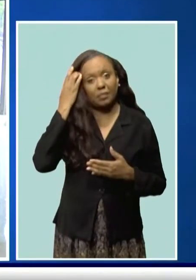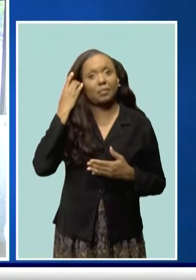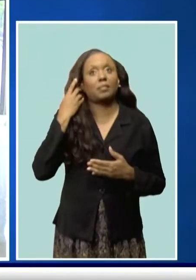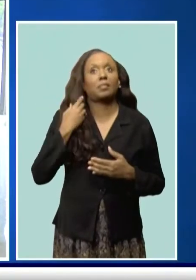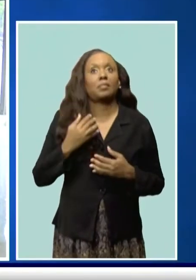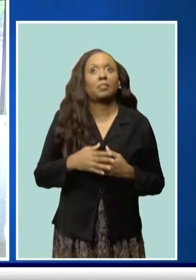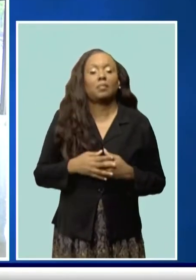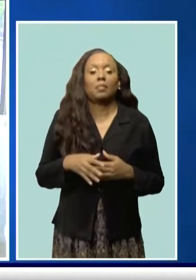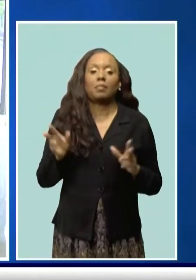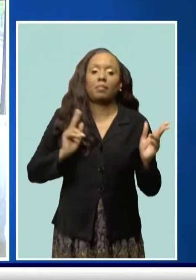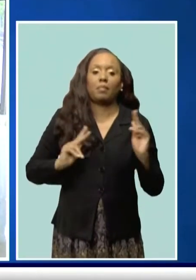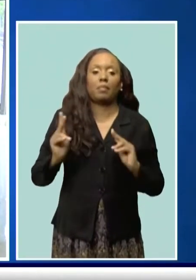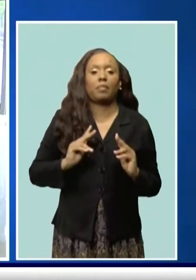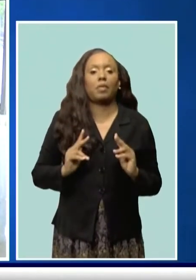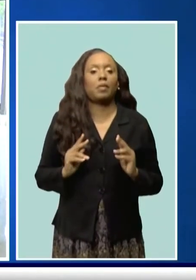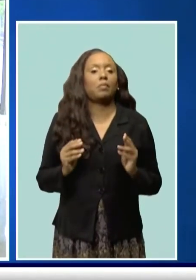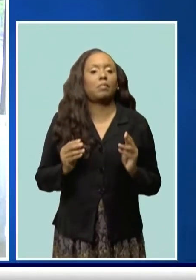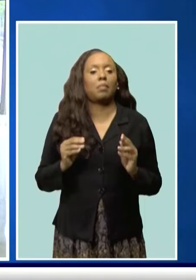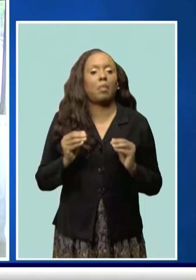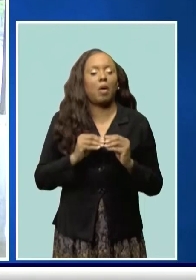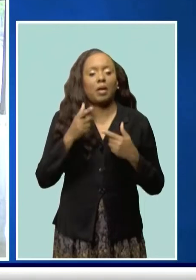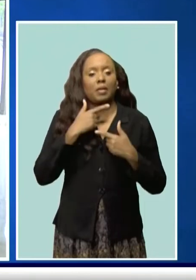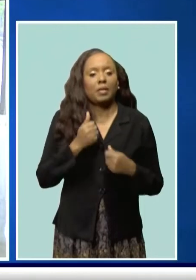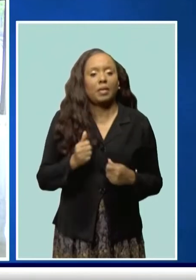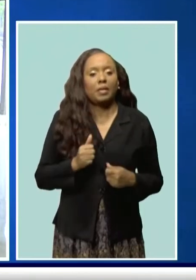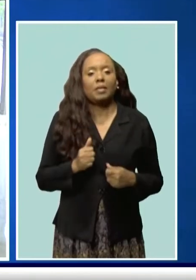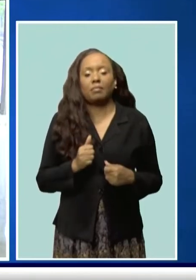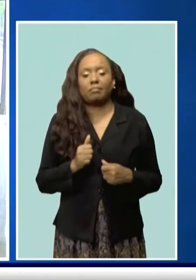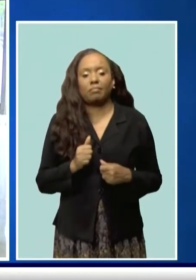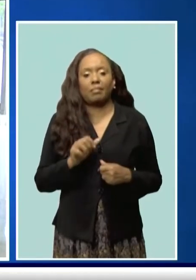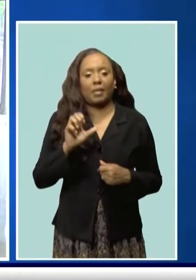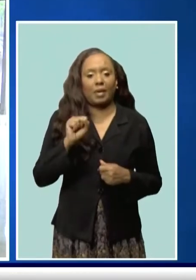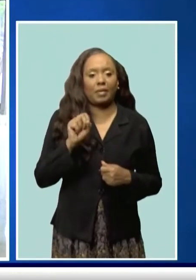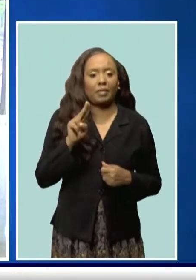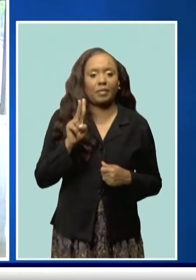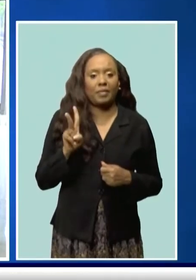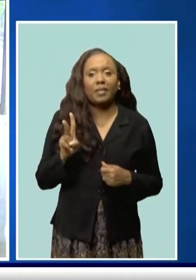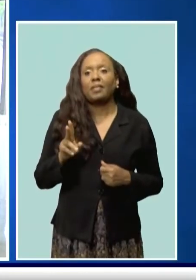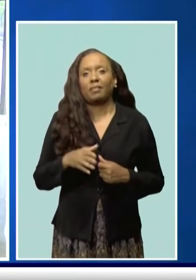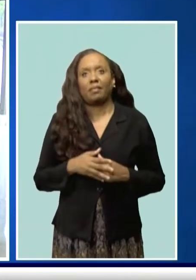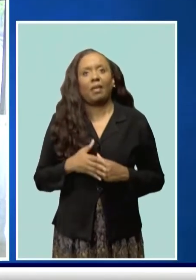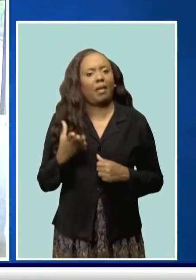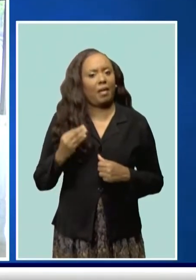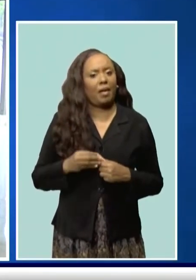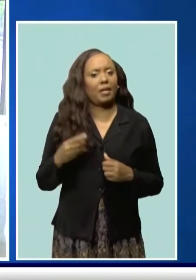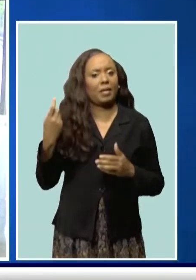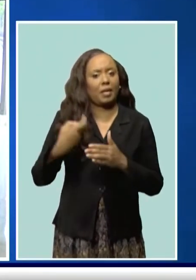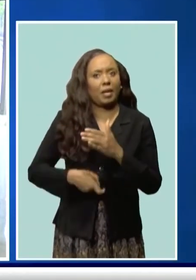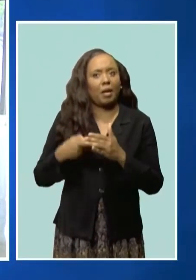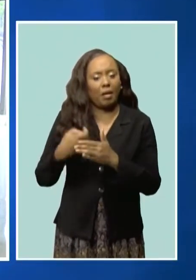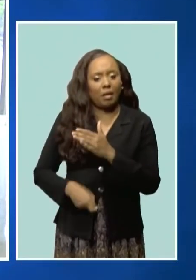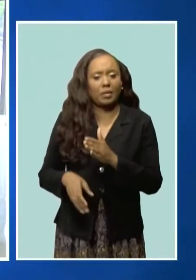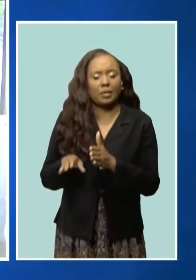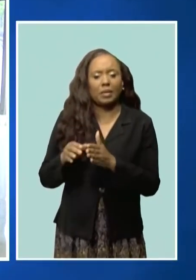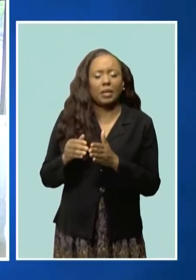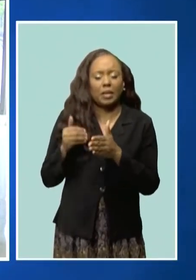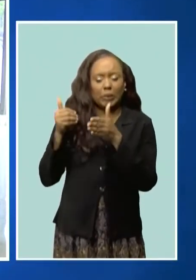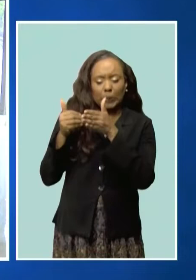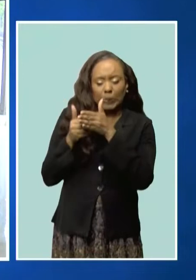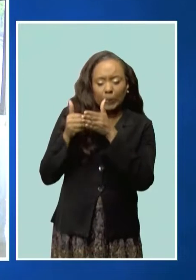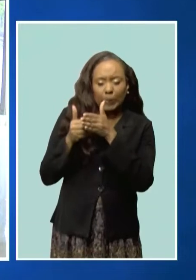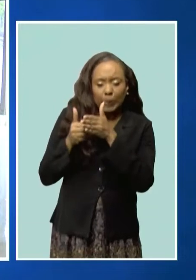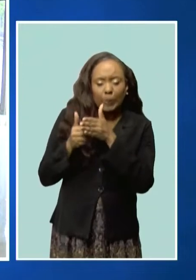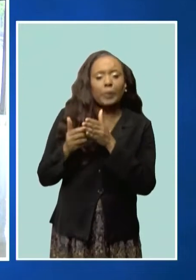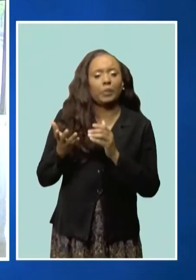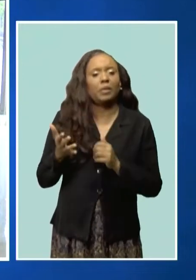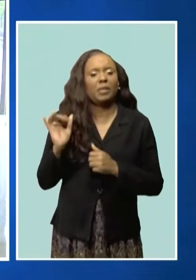crossovers and the SUVs, and the price ranges of the passenger vehicles are very close to the crossovers and